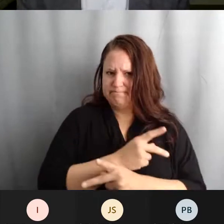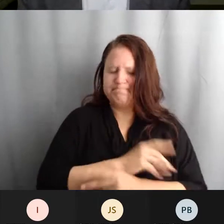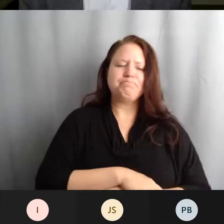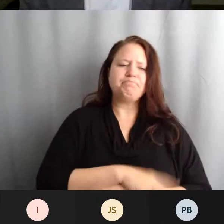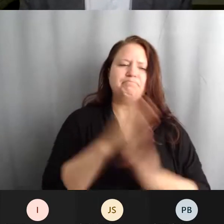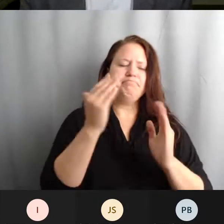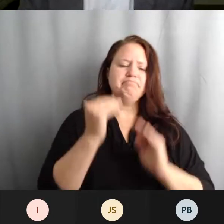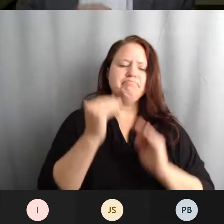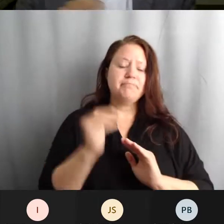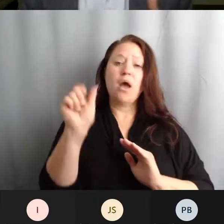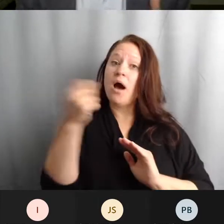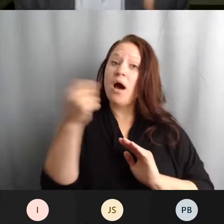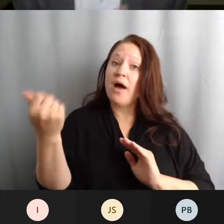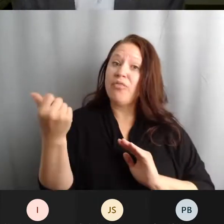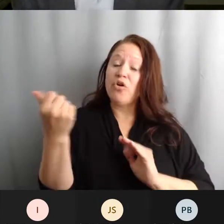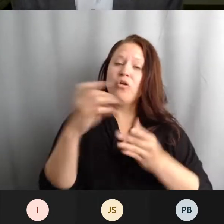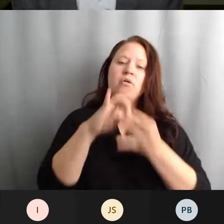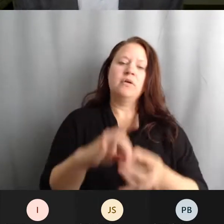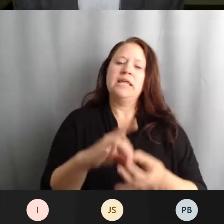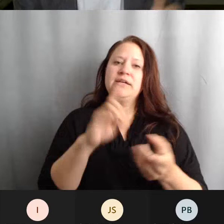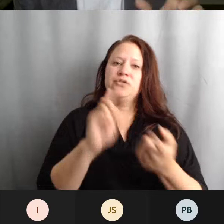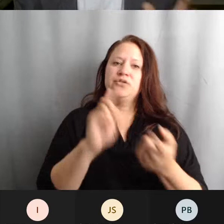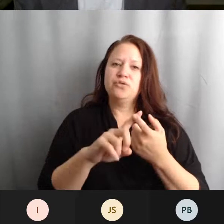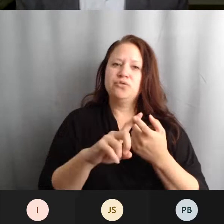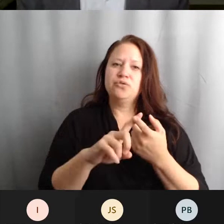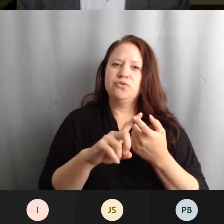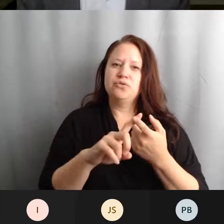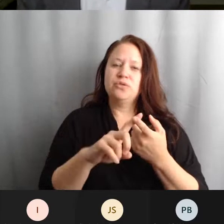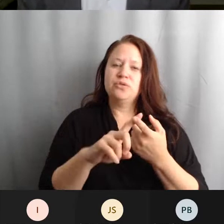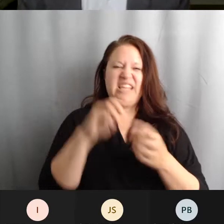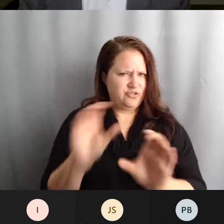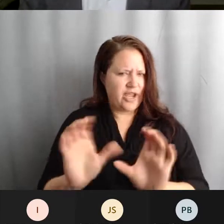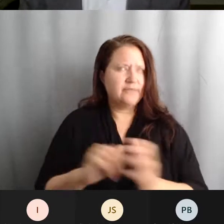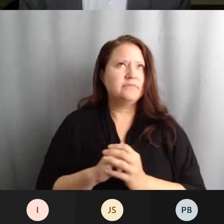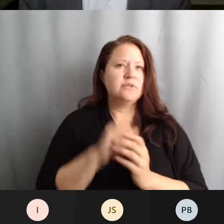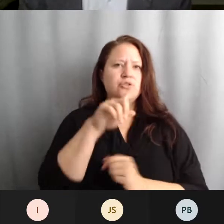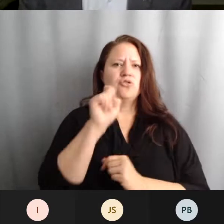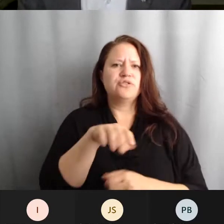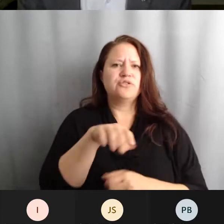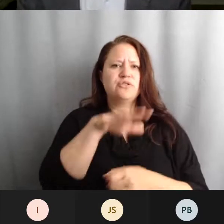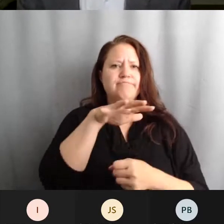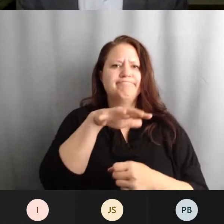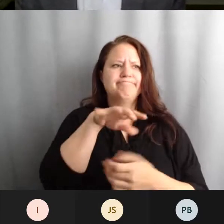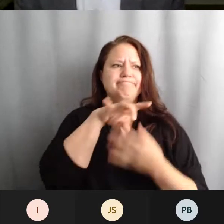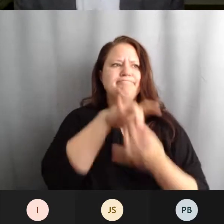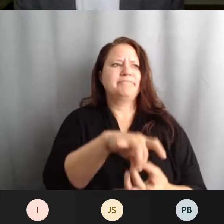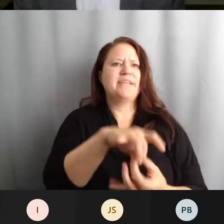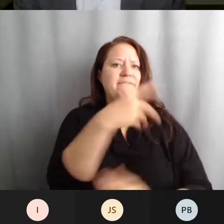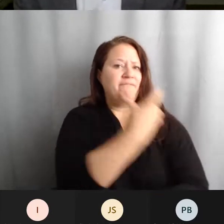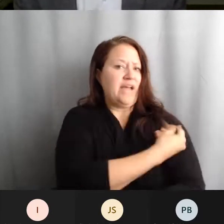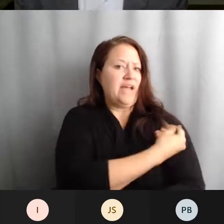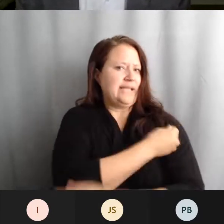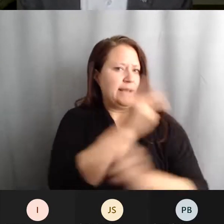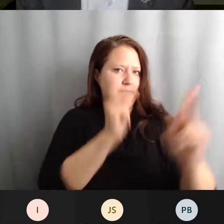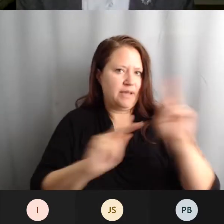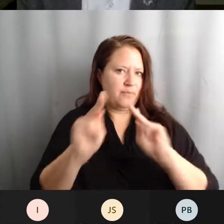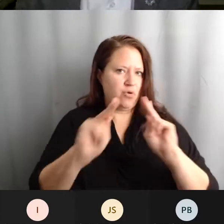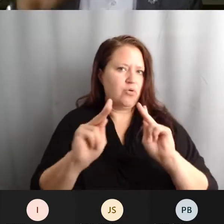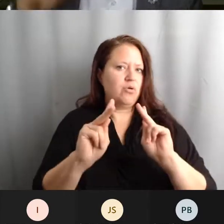I saw relatedly in the chat is a question around vaccinated individuals and the need